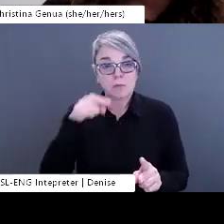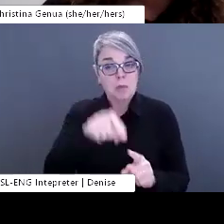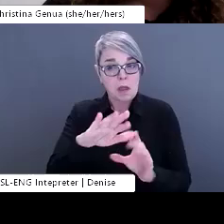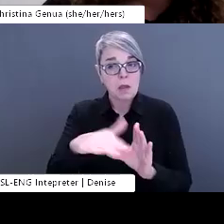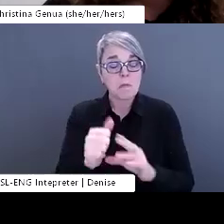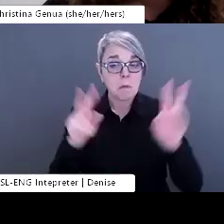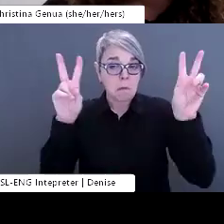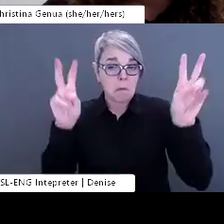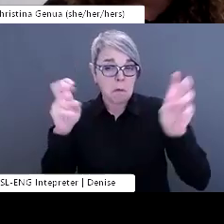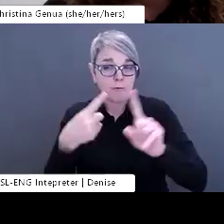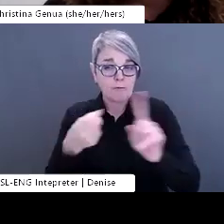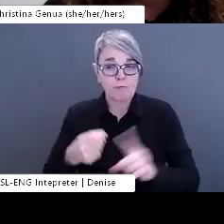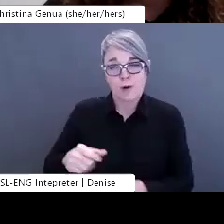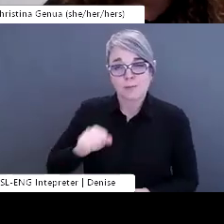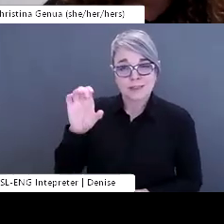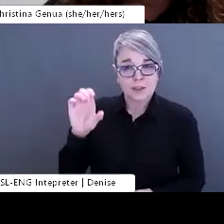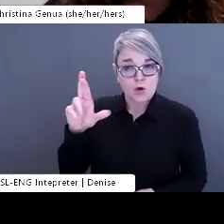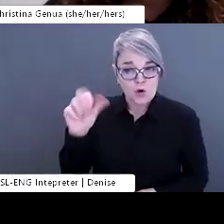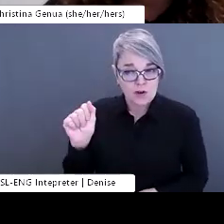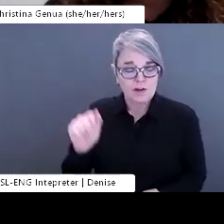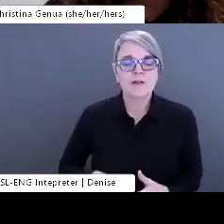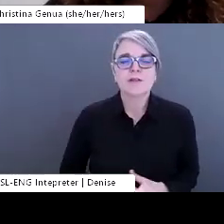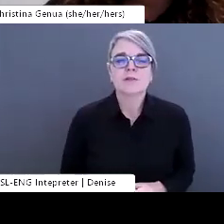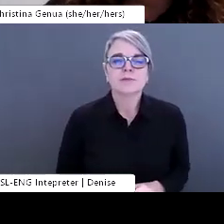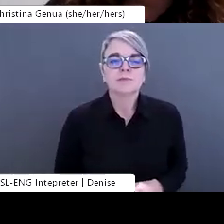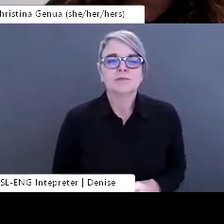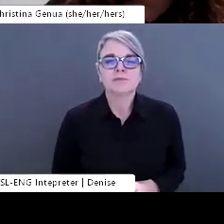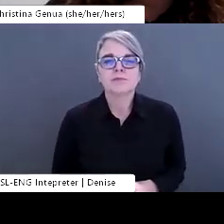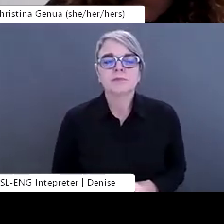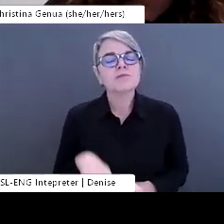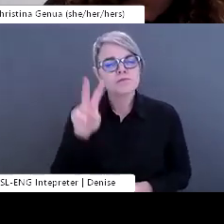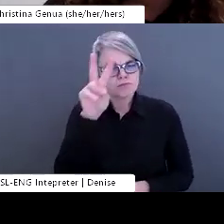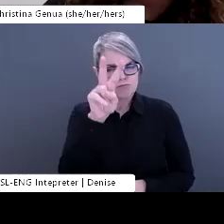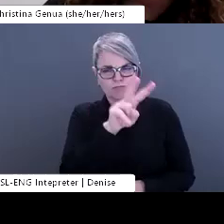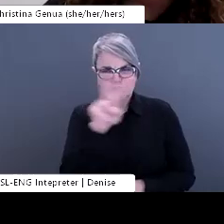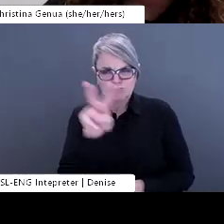Um, so this one, it looks legitimate.